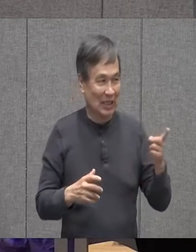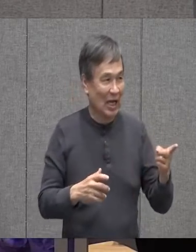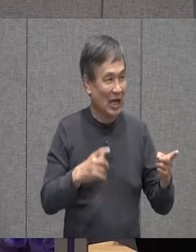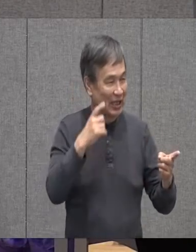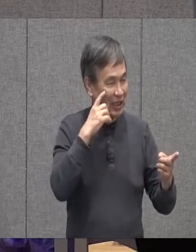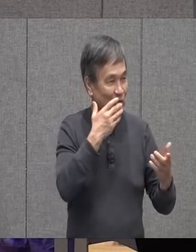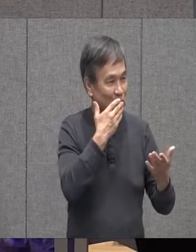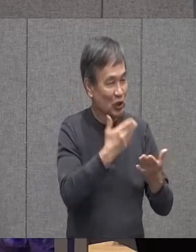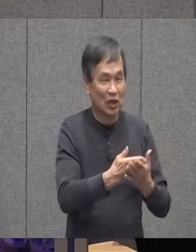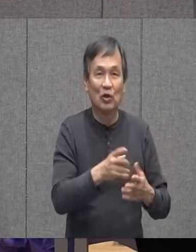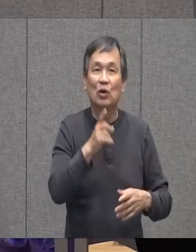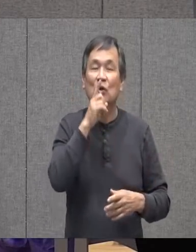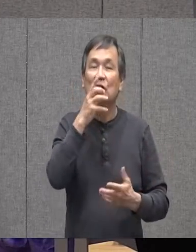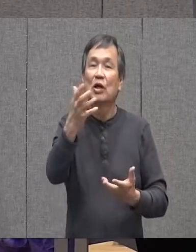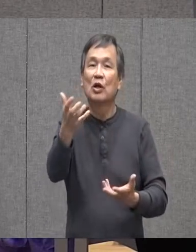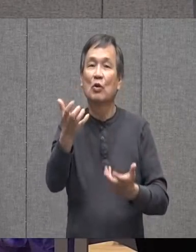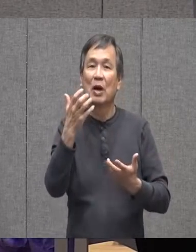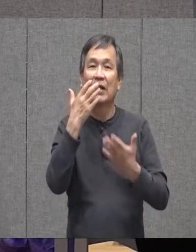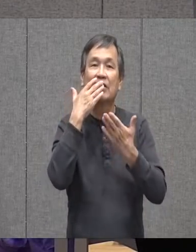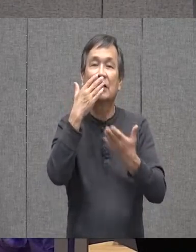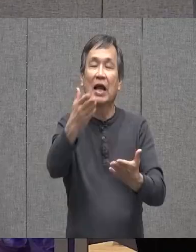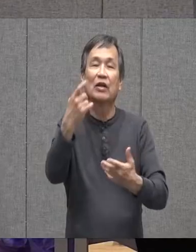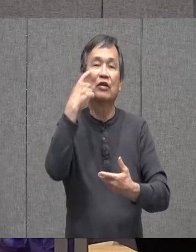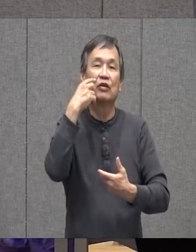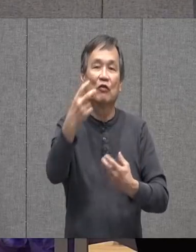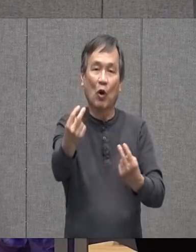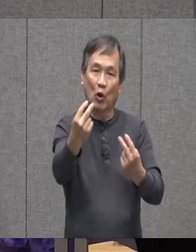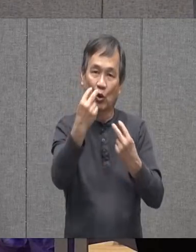working. And we really want to thank you guys for joining us